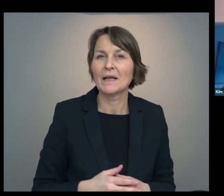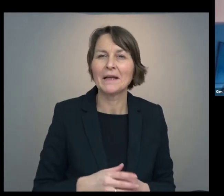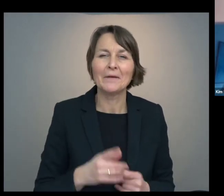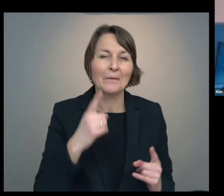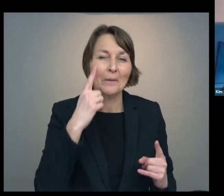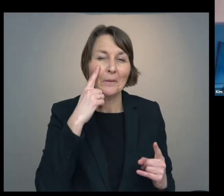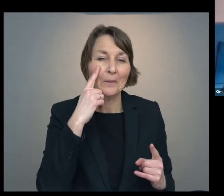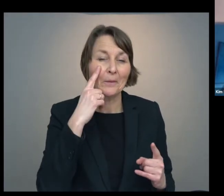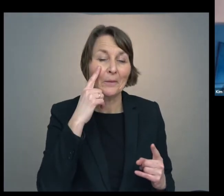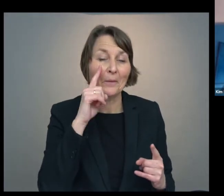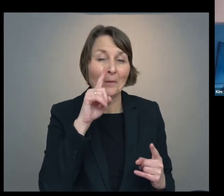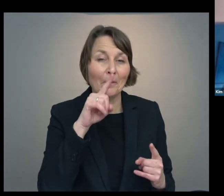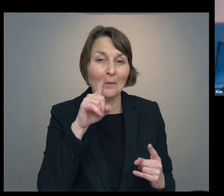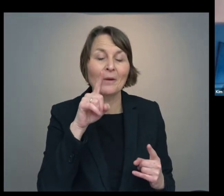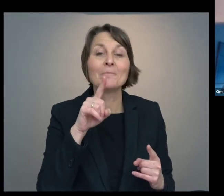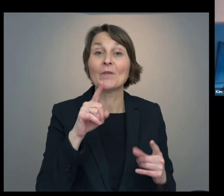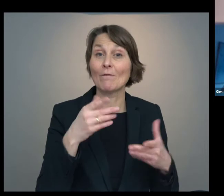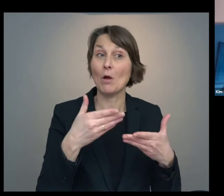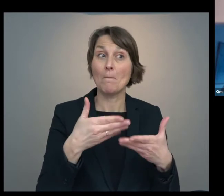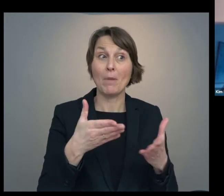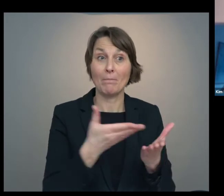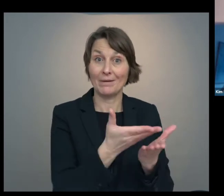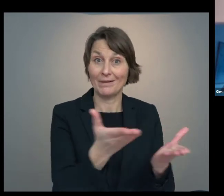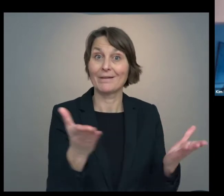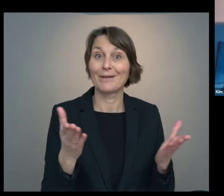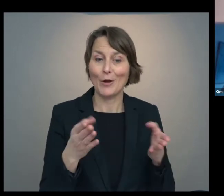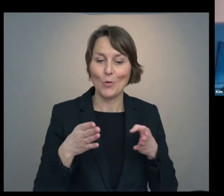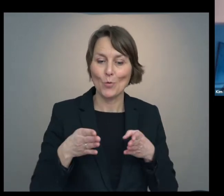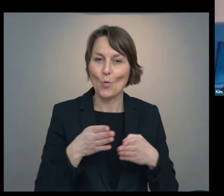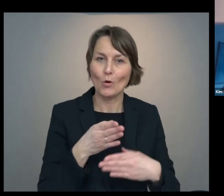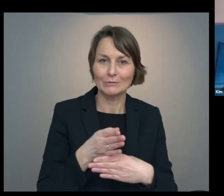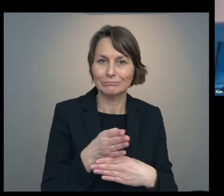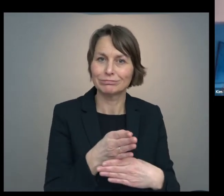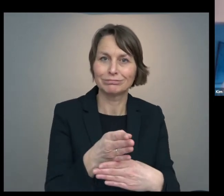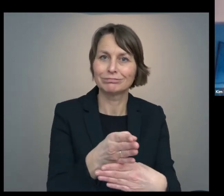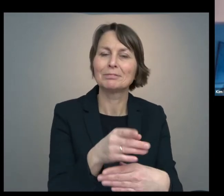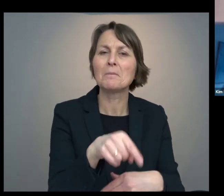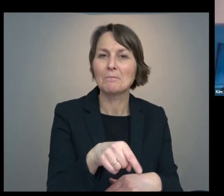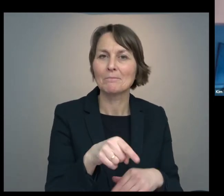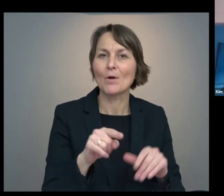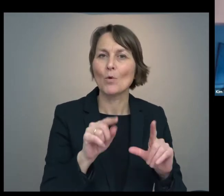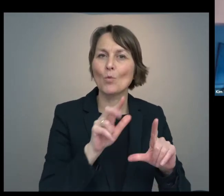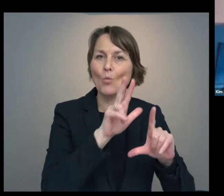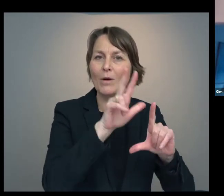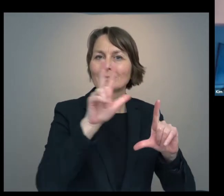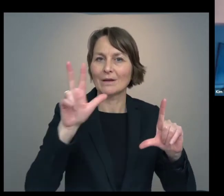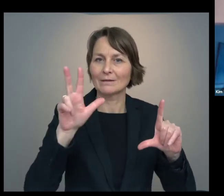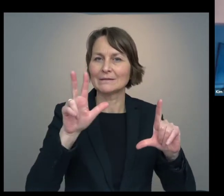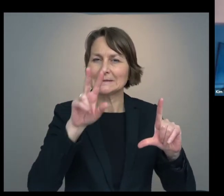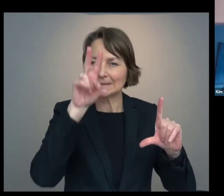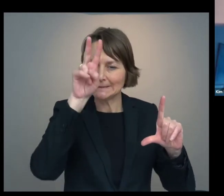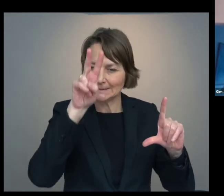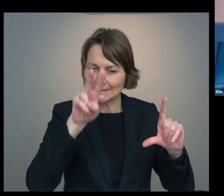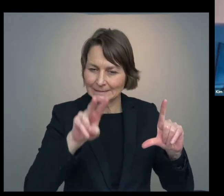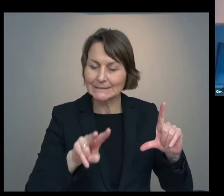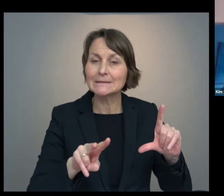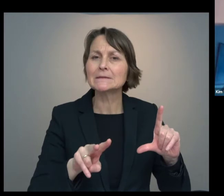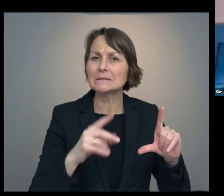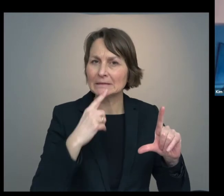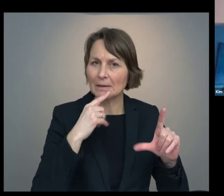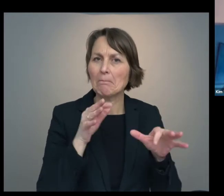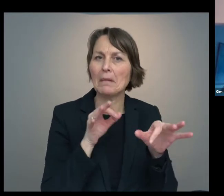you might know, if you've been following Umbraco, there is a public roadmap on the website, where we